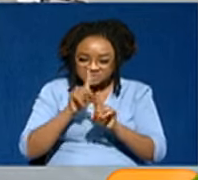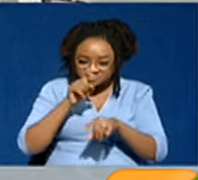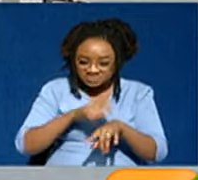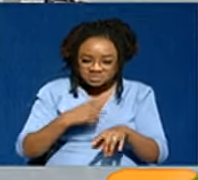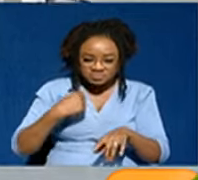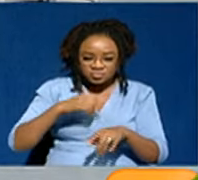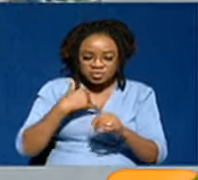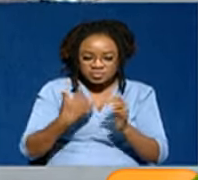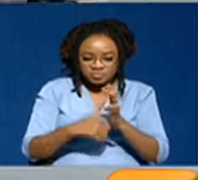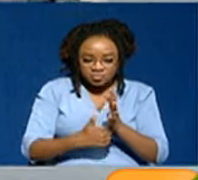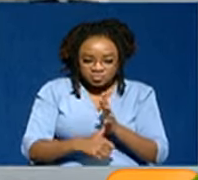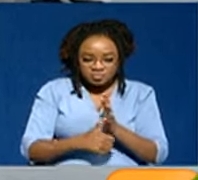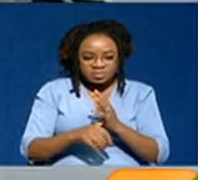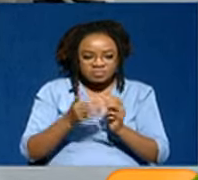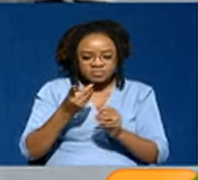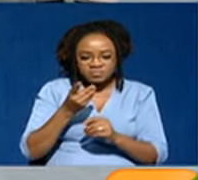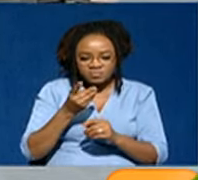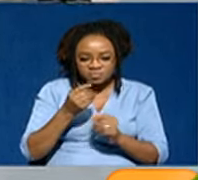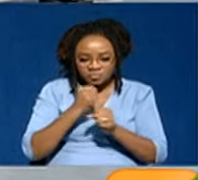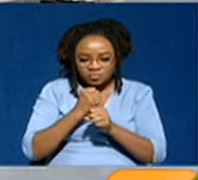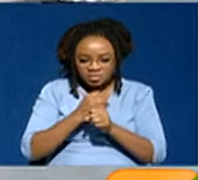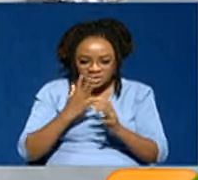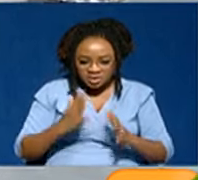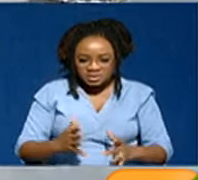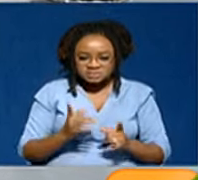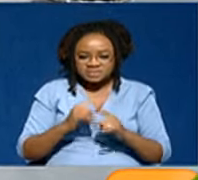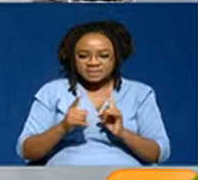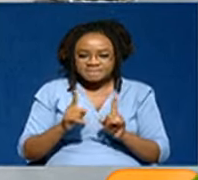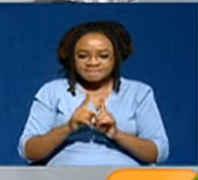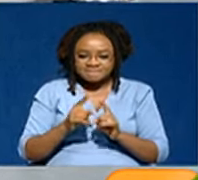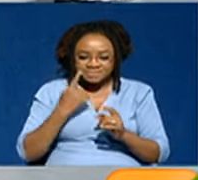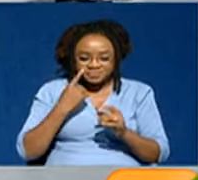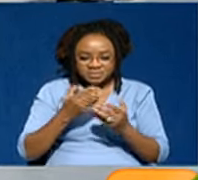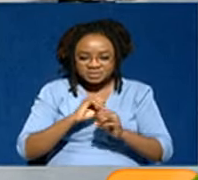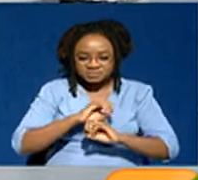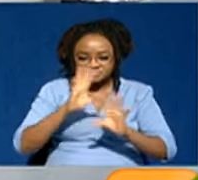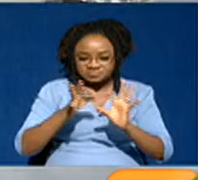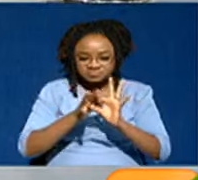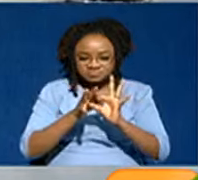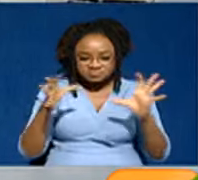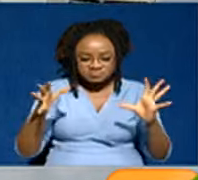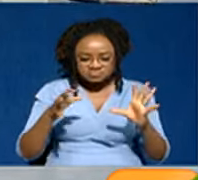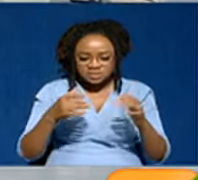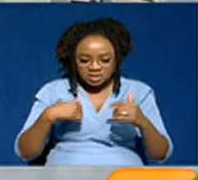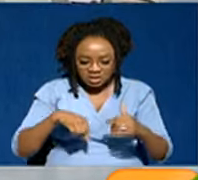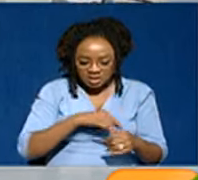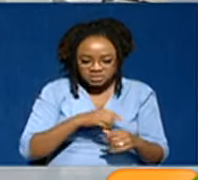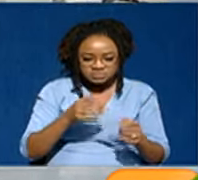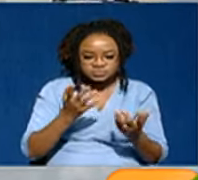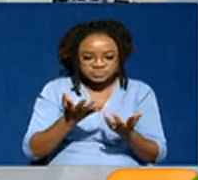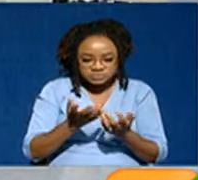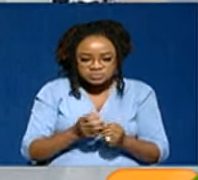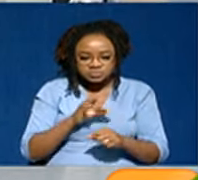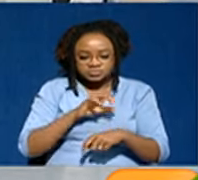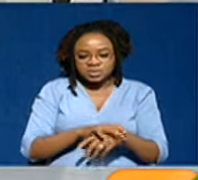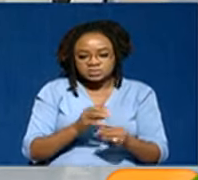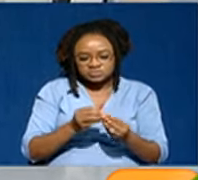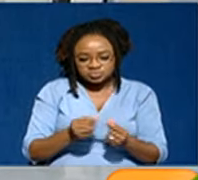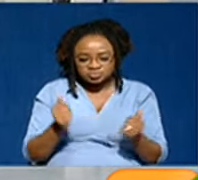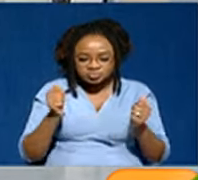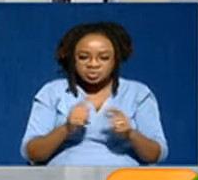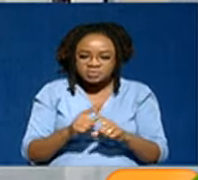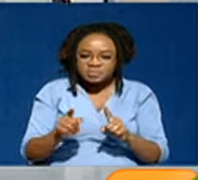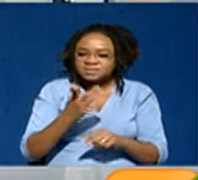workforce, yet we have an agenda of UHC. So those are some of the disconnect that are existing that we are looking for a solution to them. But what